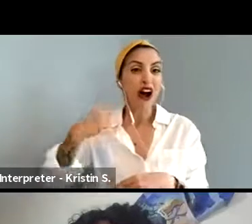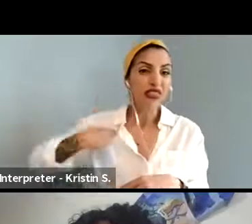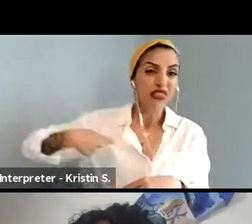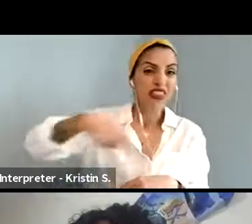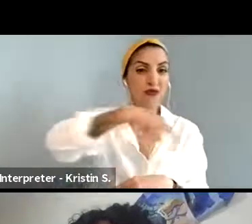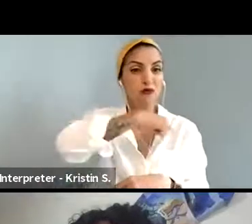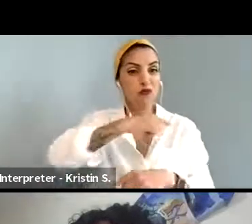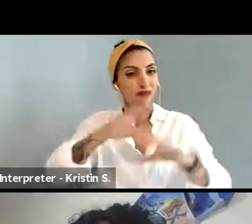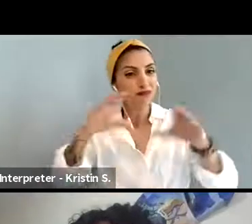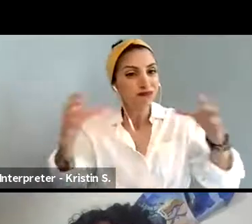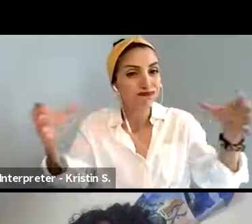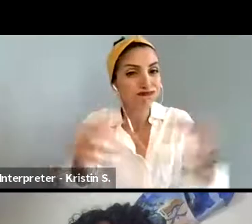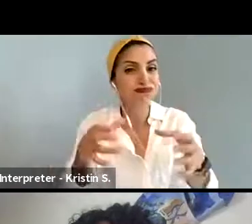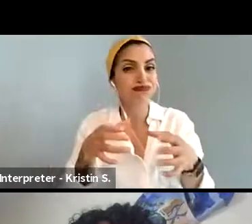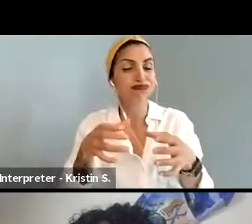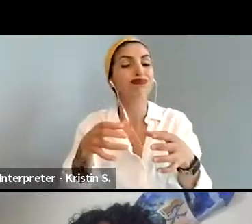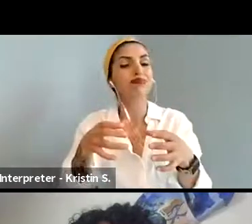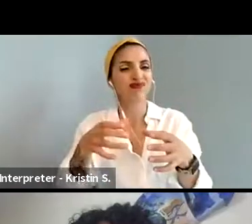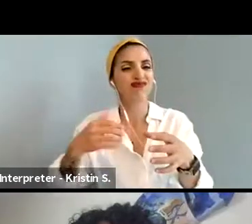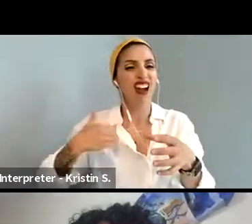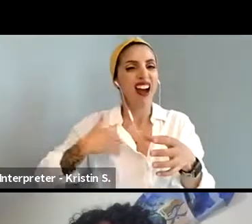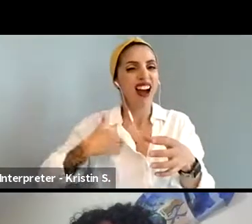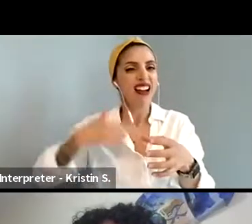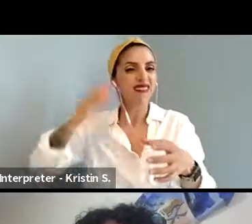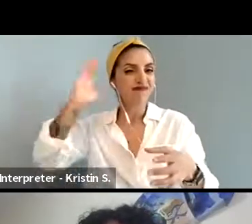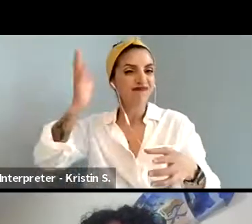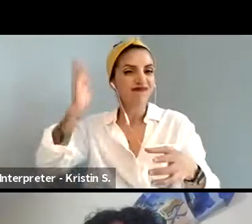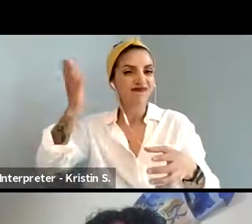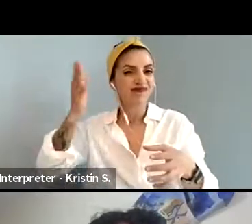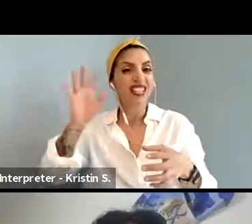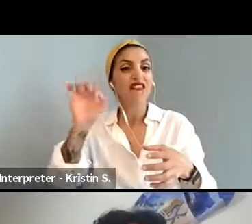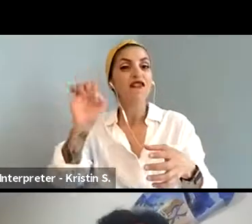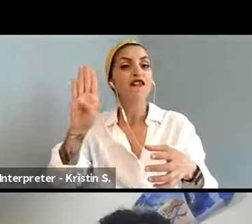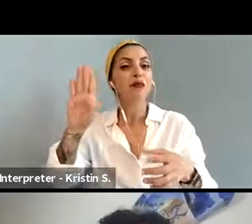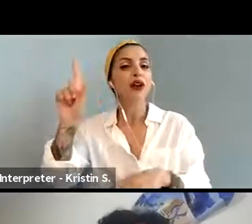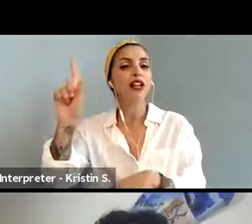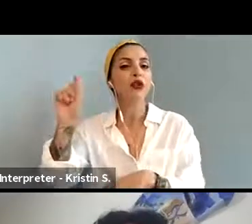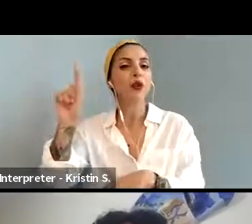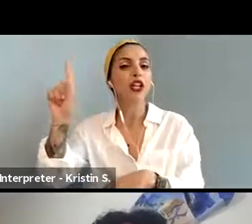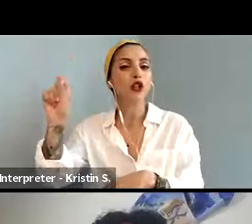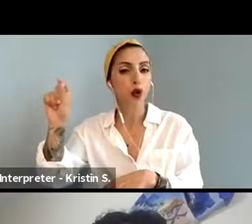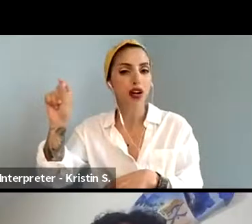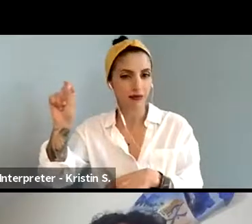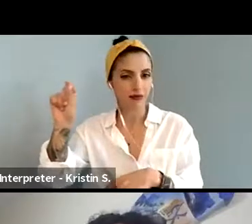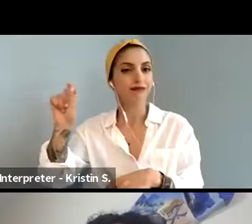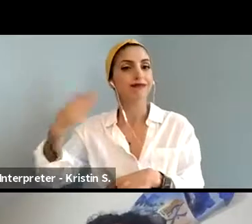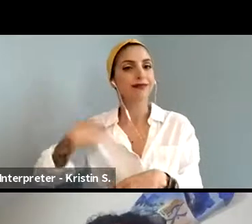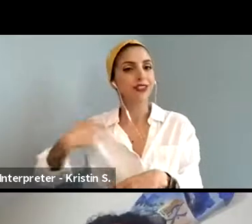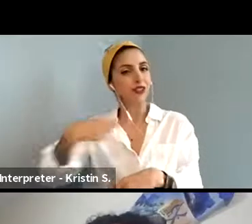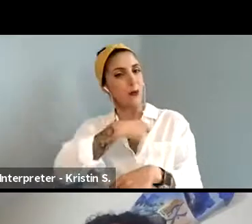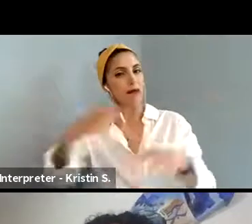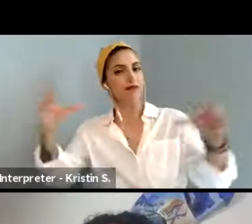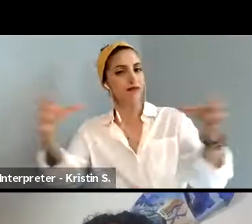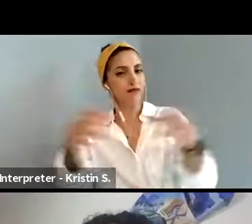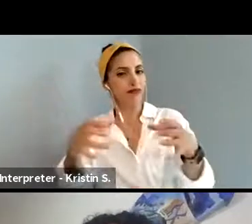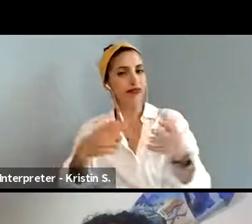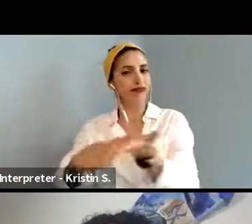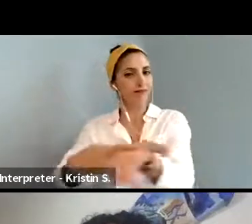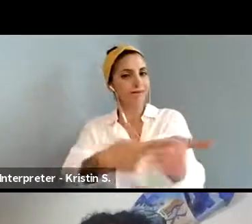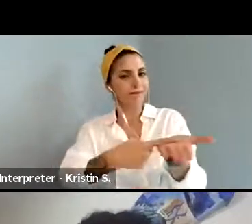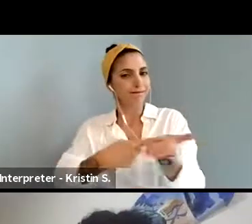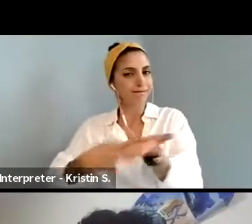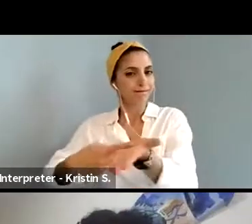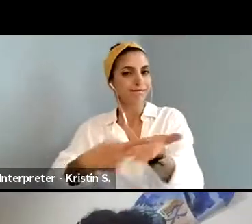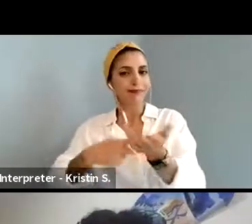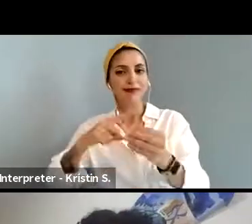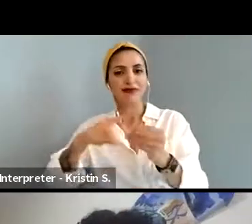part of a symposium at the Park Avenue Armory in February of 2020. Came together, had a conversation, a discussion about